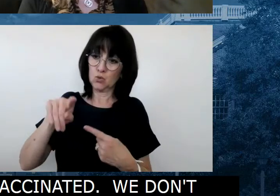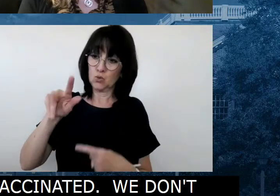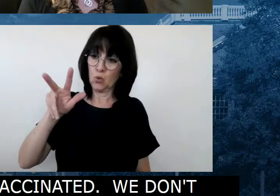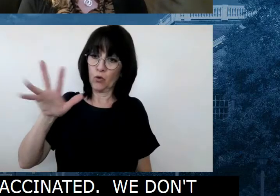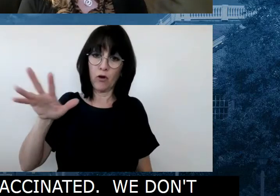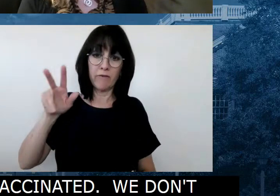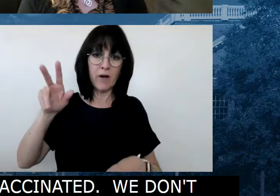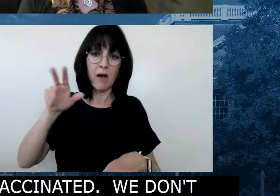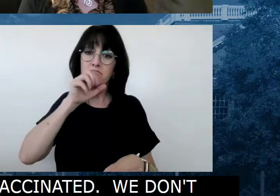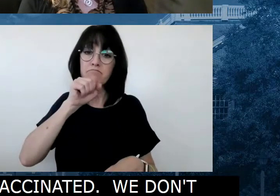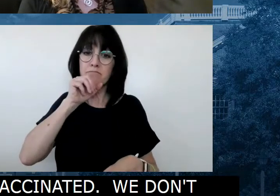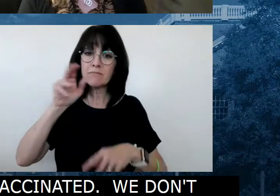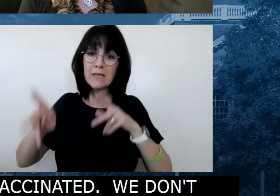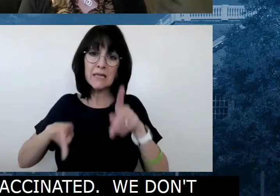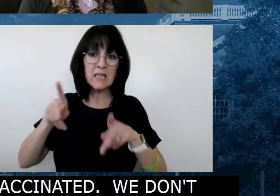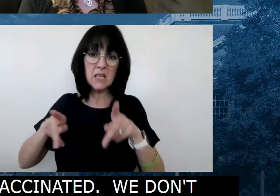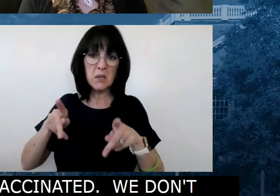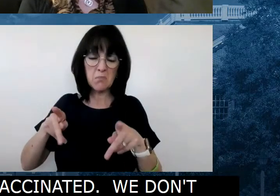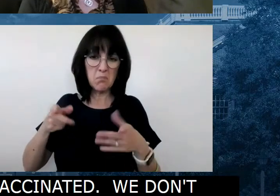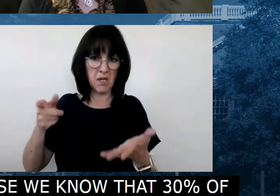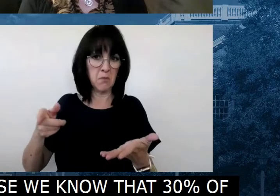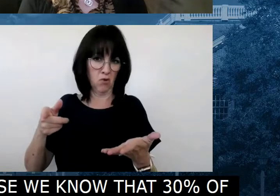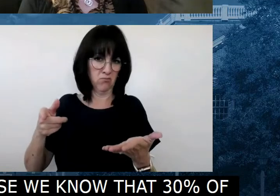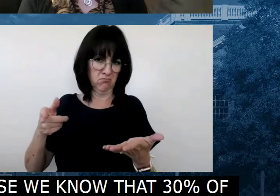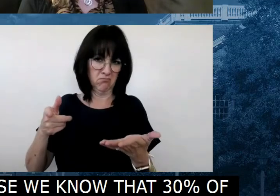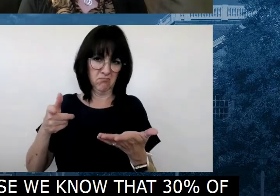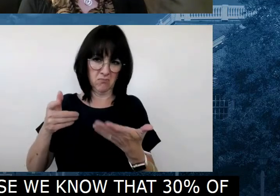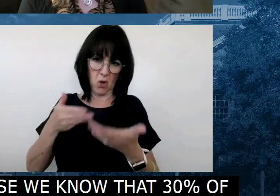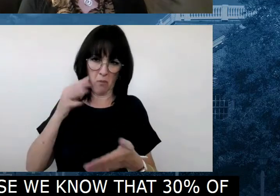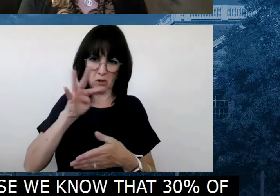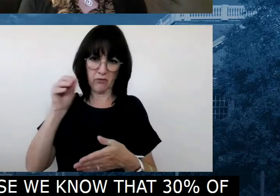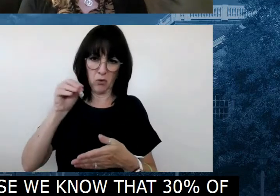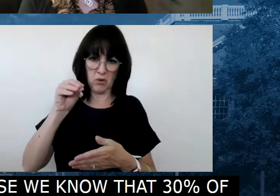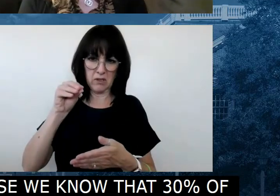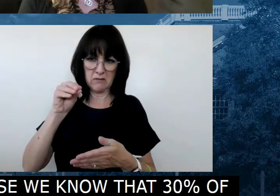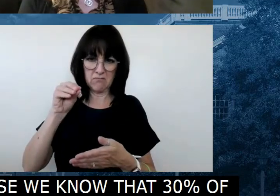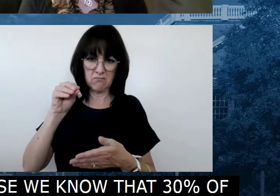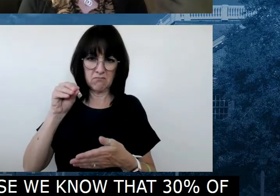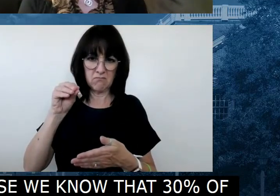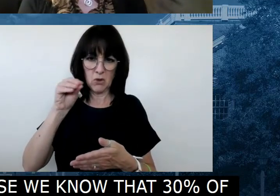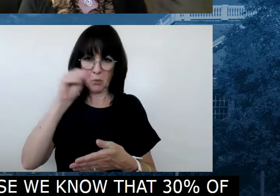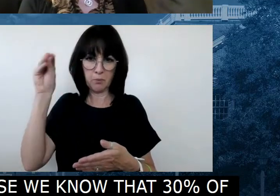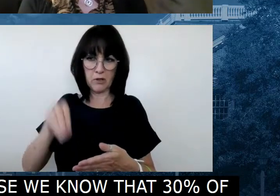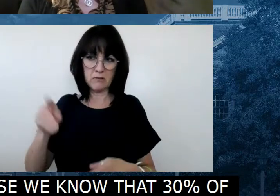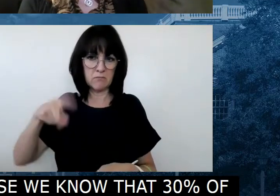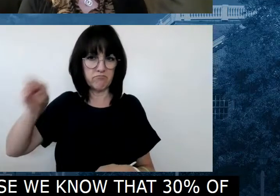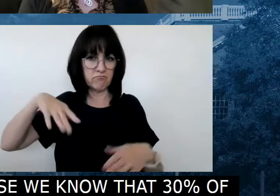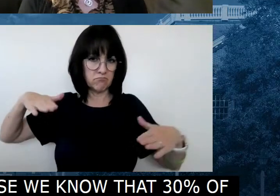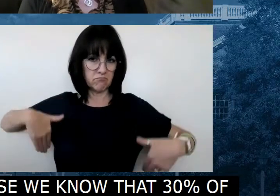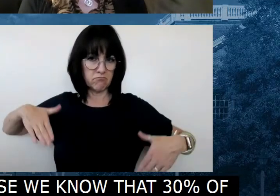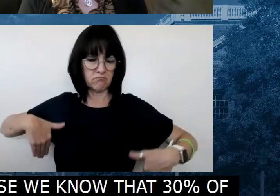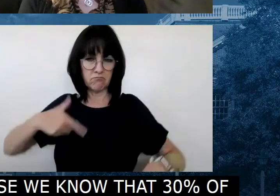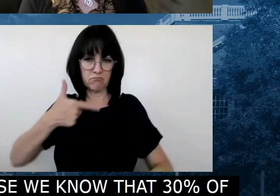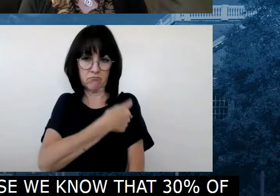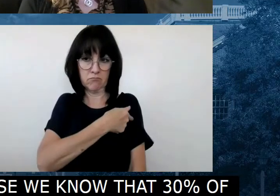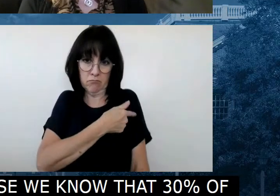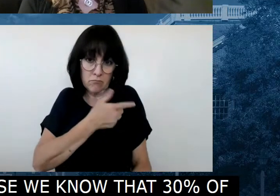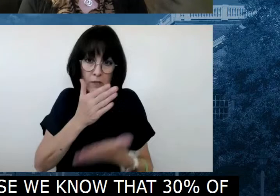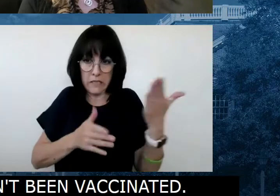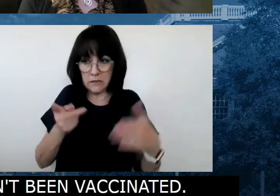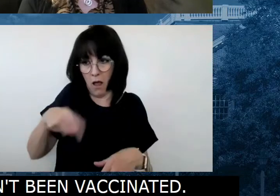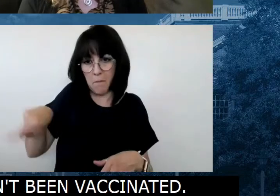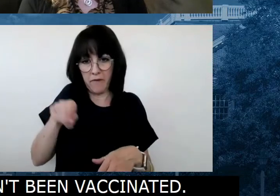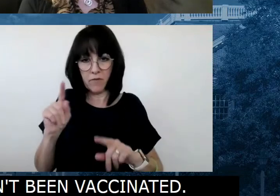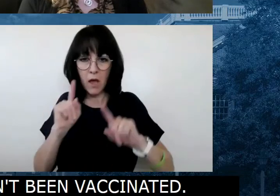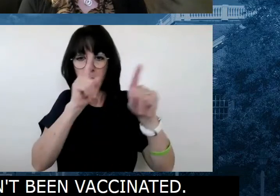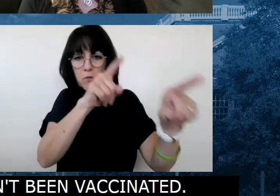those a younger population that doesn't even have access to it yet. So it's again, it's a resource we have to have out there. We have it